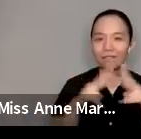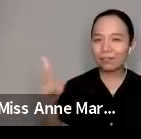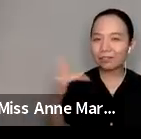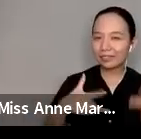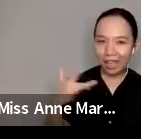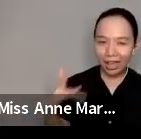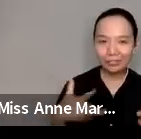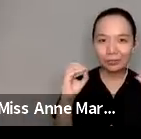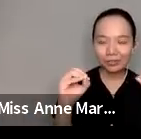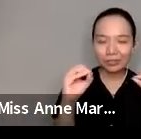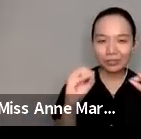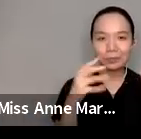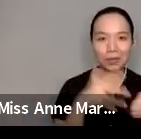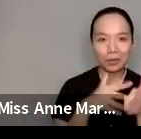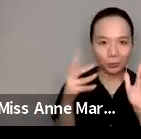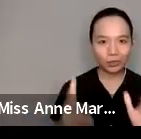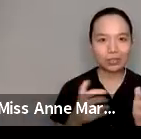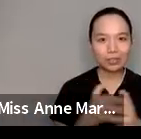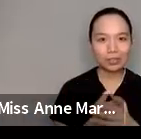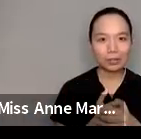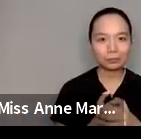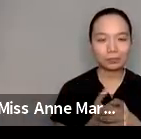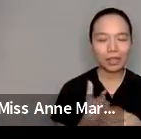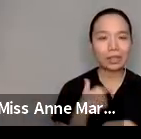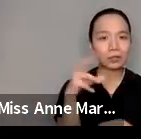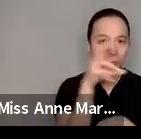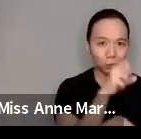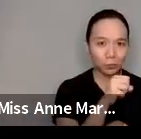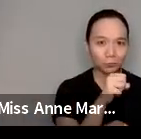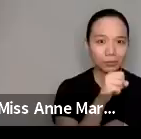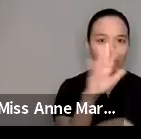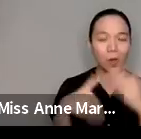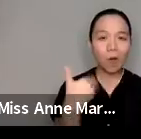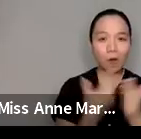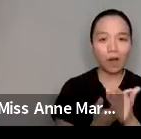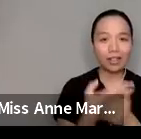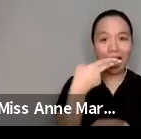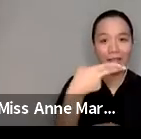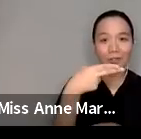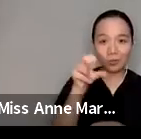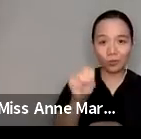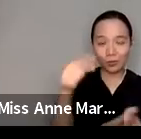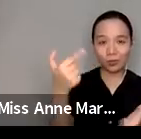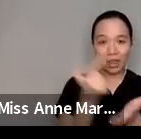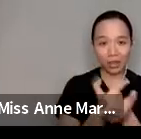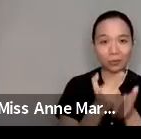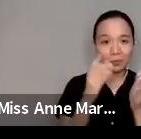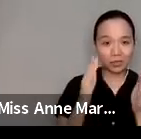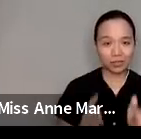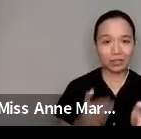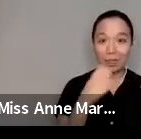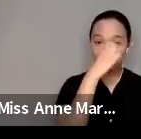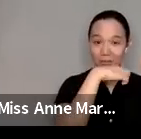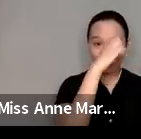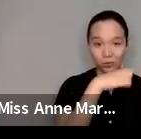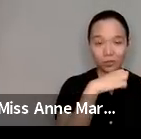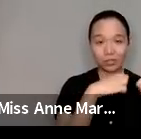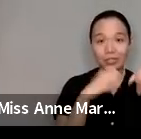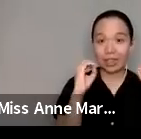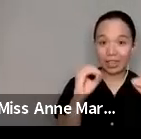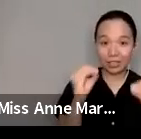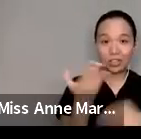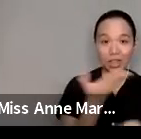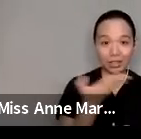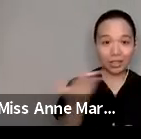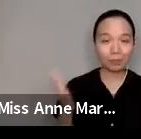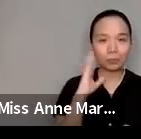my students. I assume that they are all high school graduates. My expectation is that teaching them will not